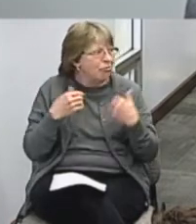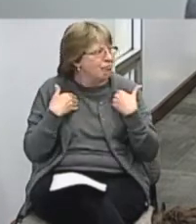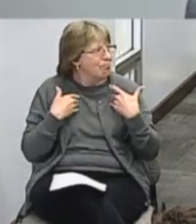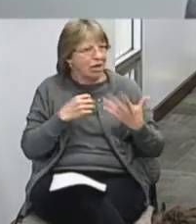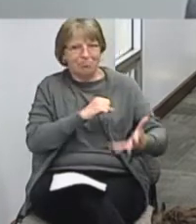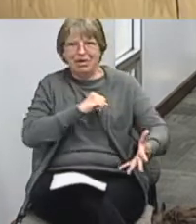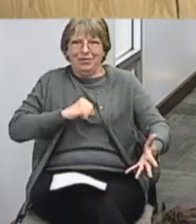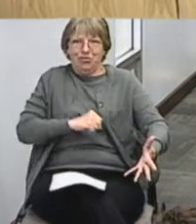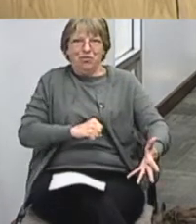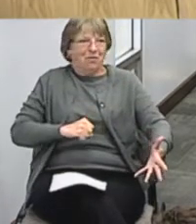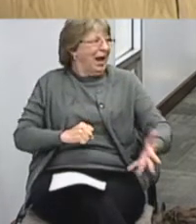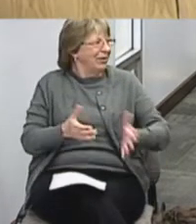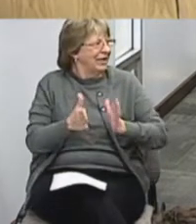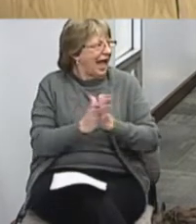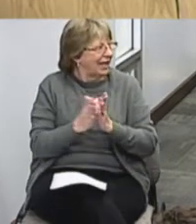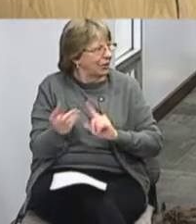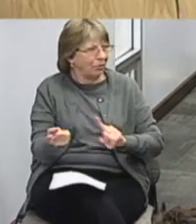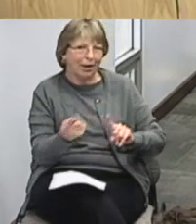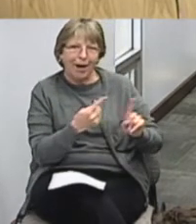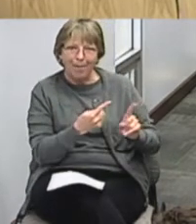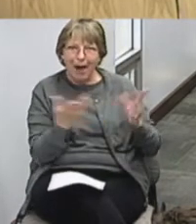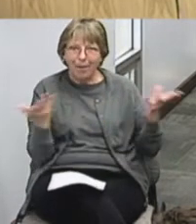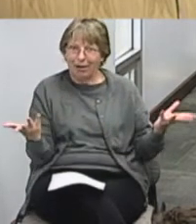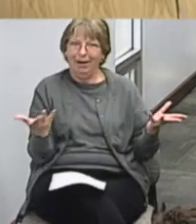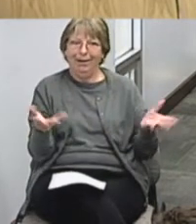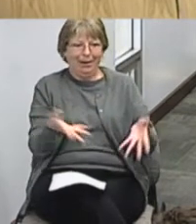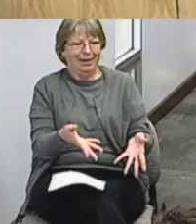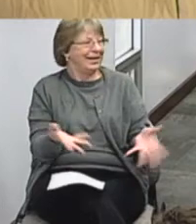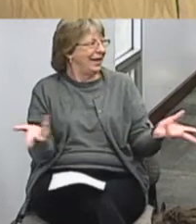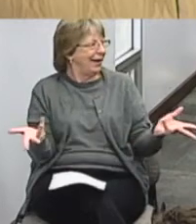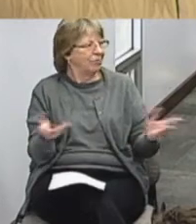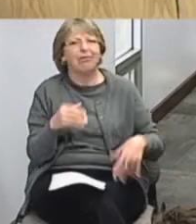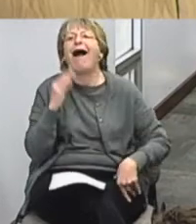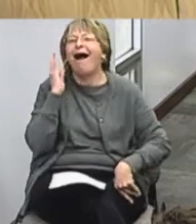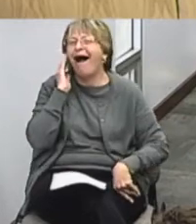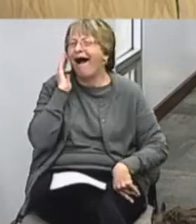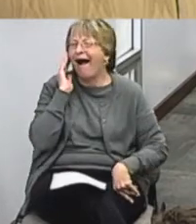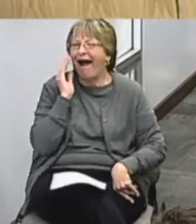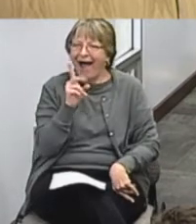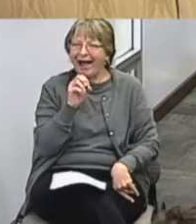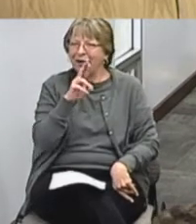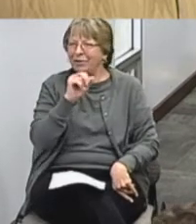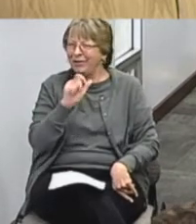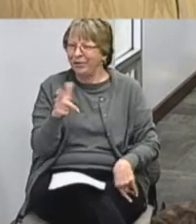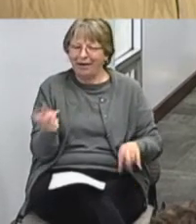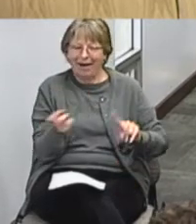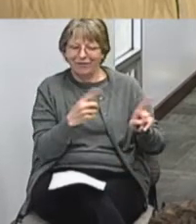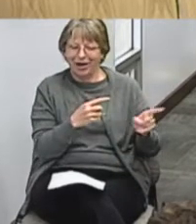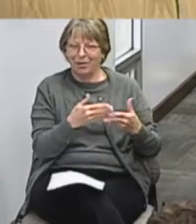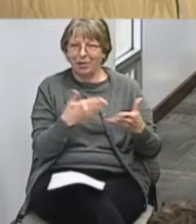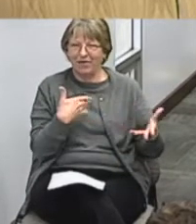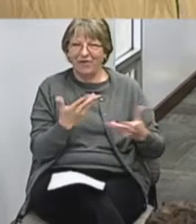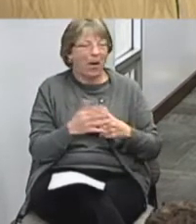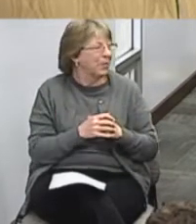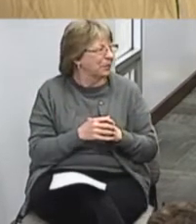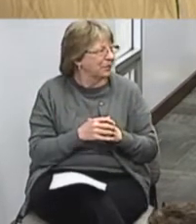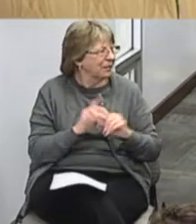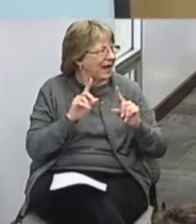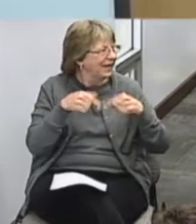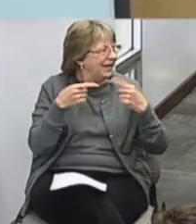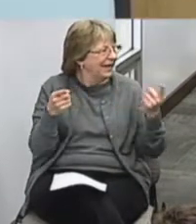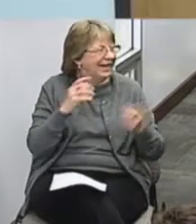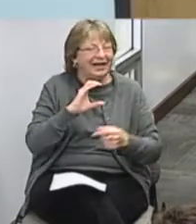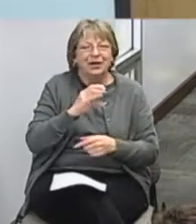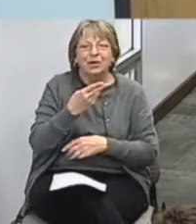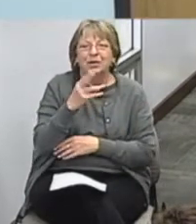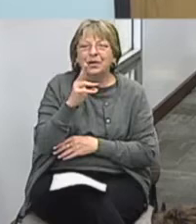I was going to ask him to approach the podium, and he was ahead of the curve. I know the drill. You know, he's been here before. If you'll Yeah. announce yourself and Christopher